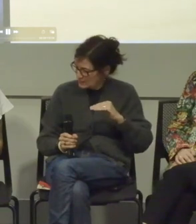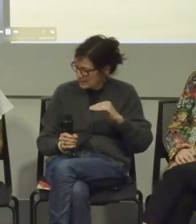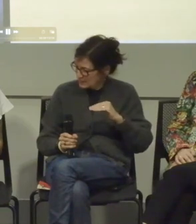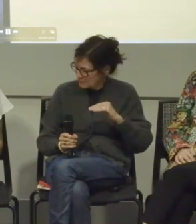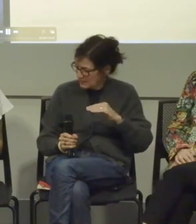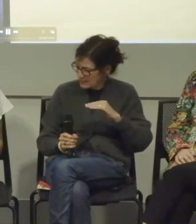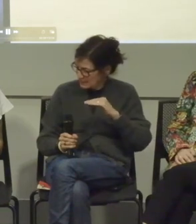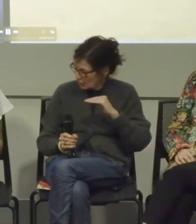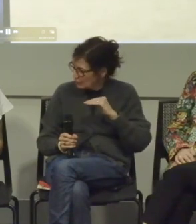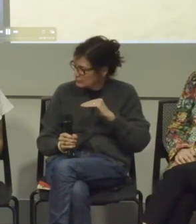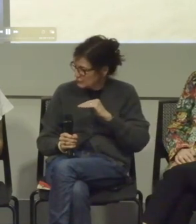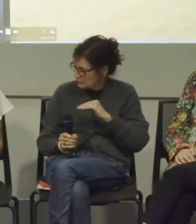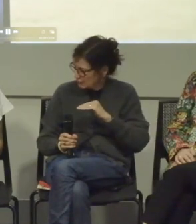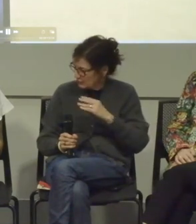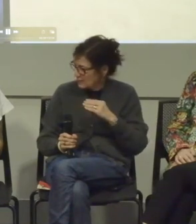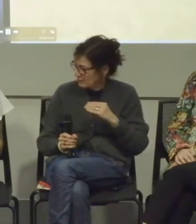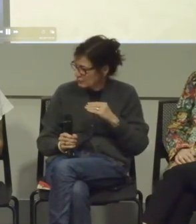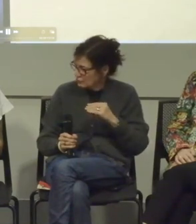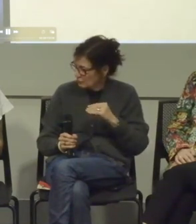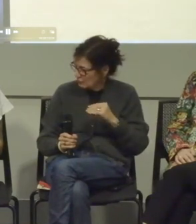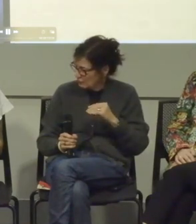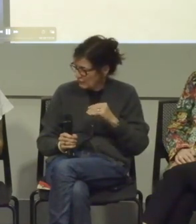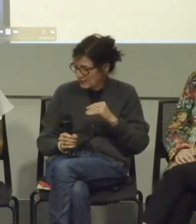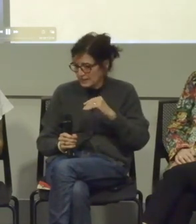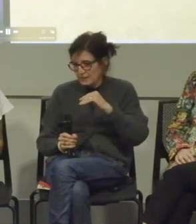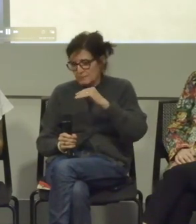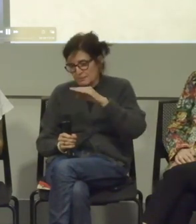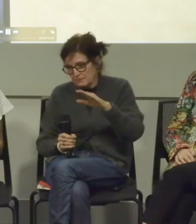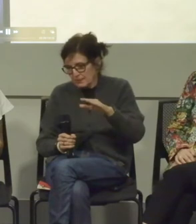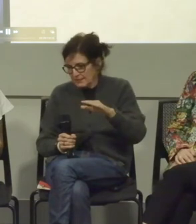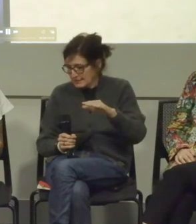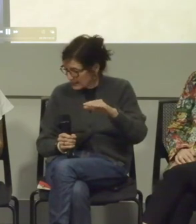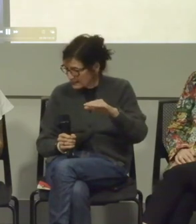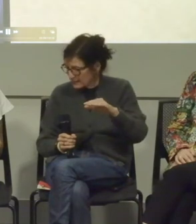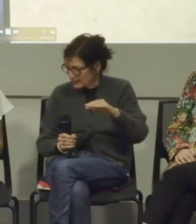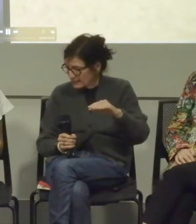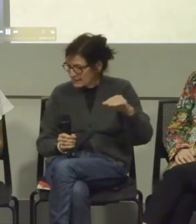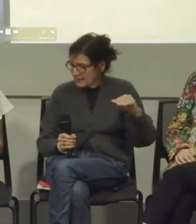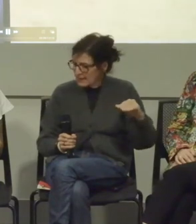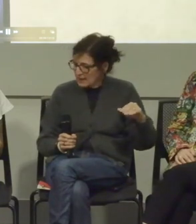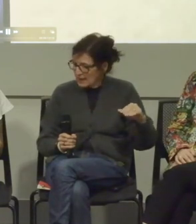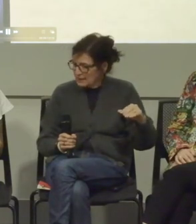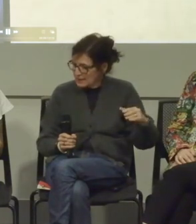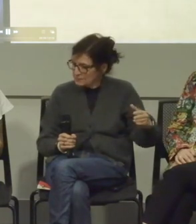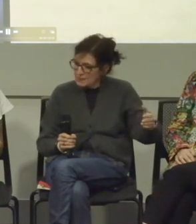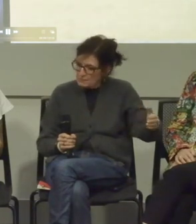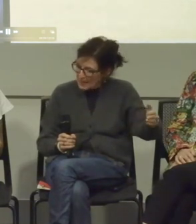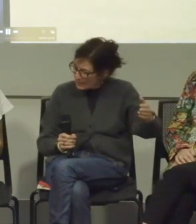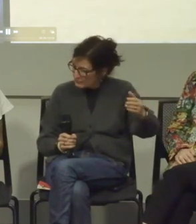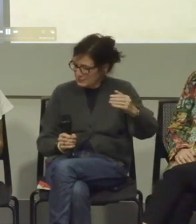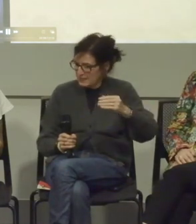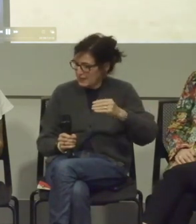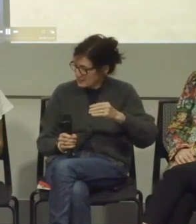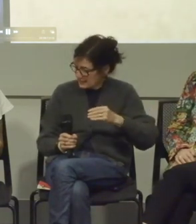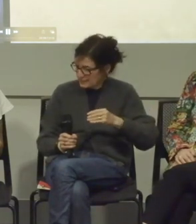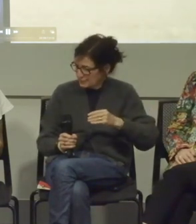of what it's like to be in a closed studio that we have control of. But people like Dada are getting people out